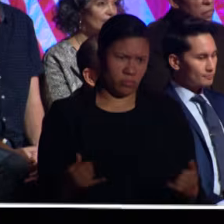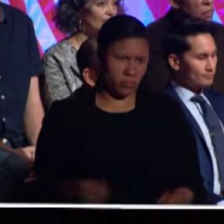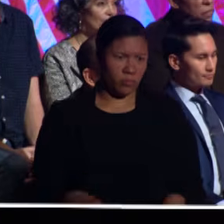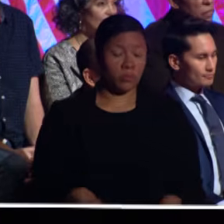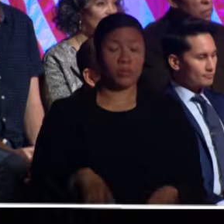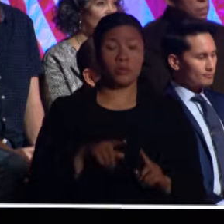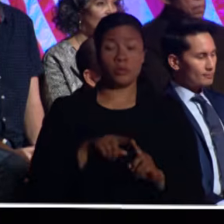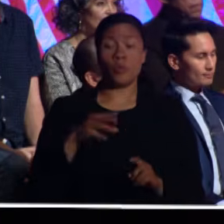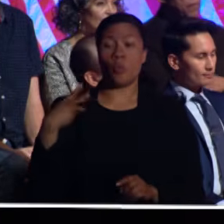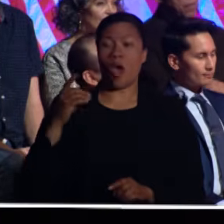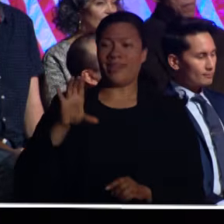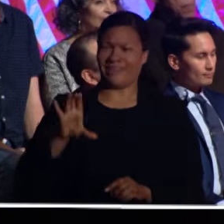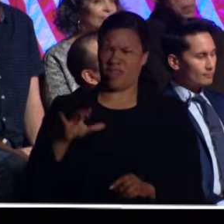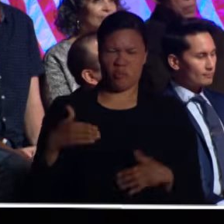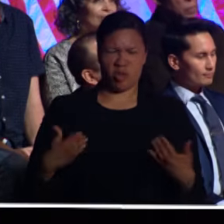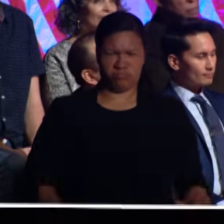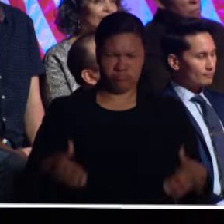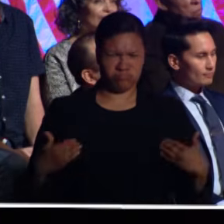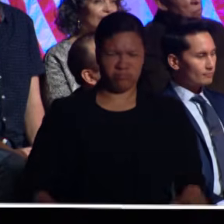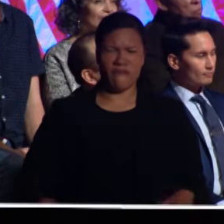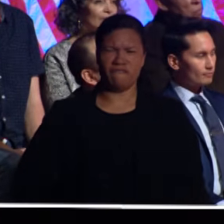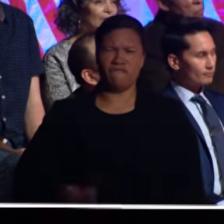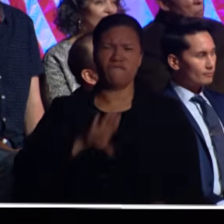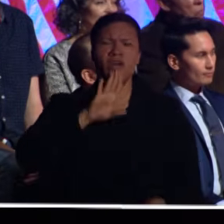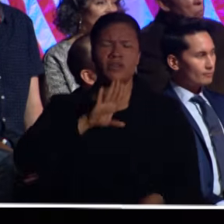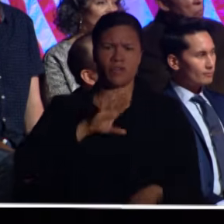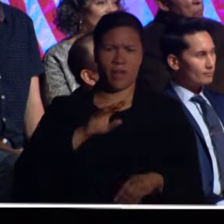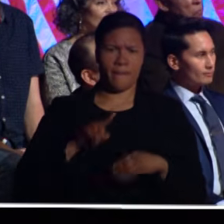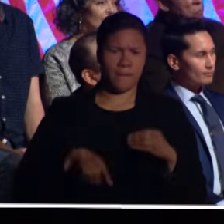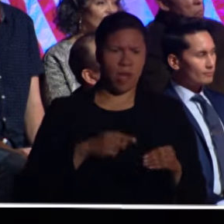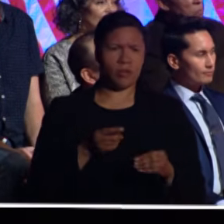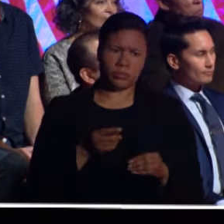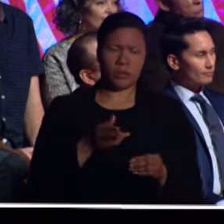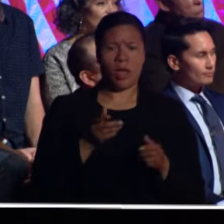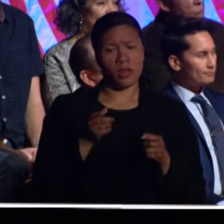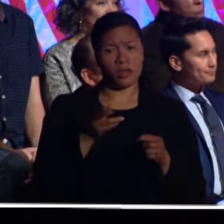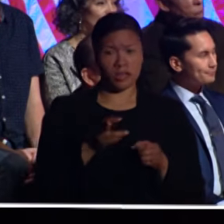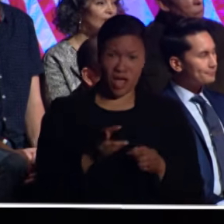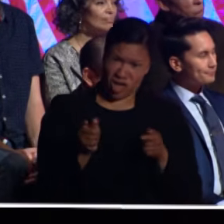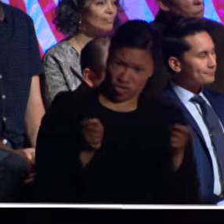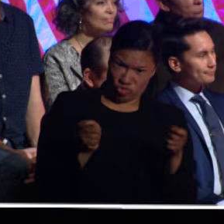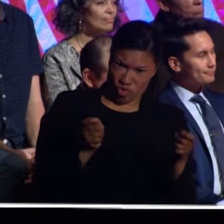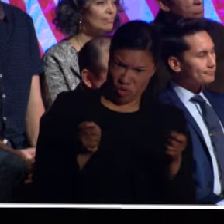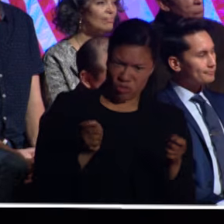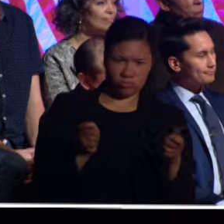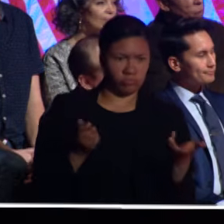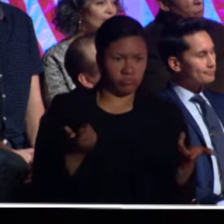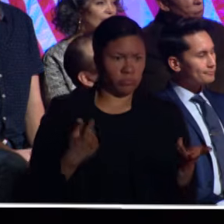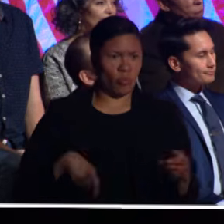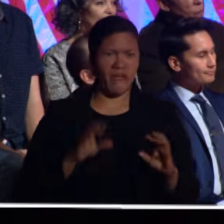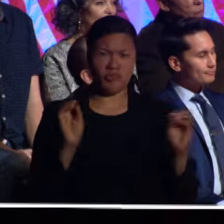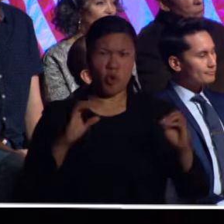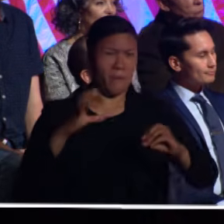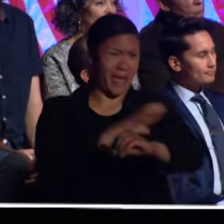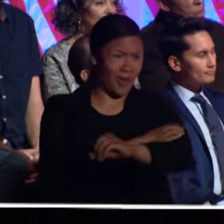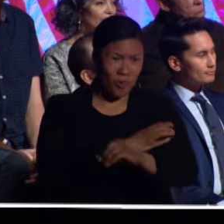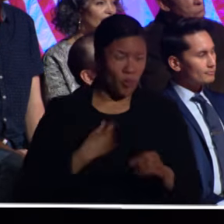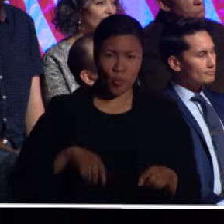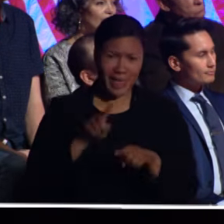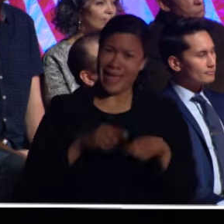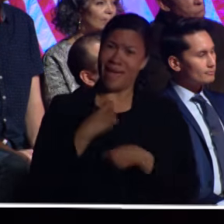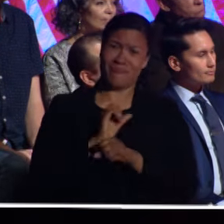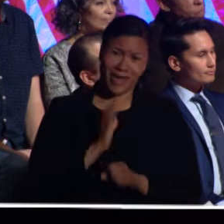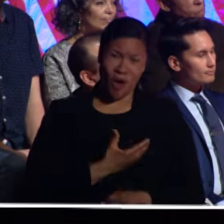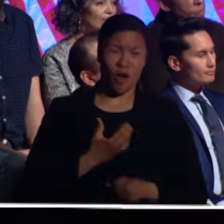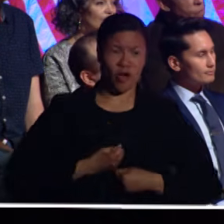most frustrating aspects of the gun control debate, or lack of debate, is how powerless we are to make our